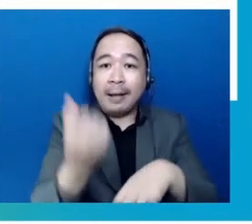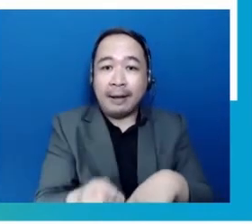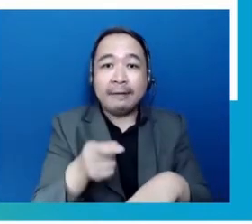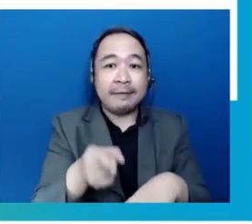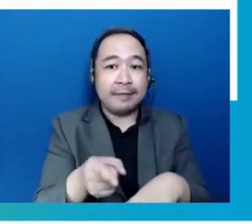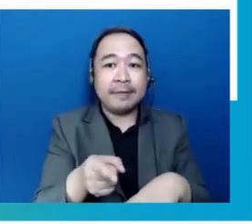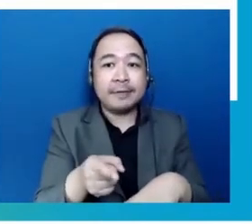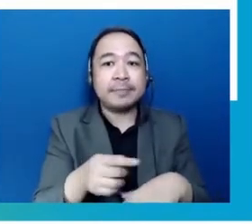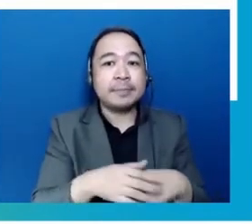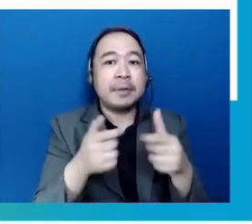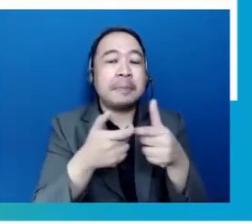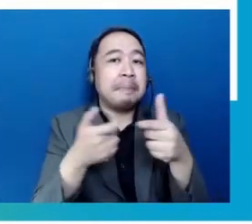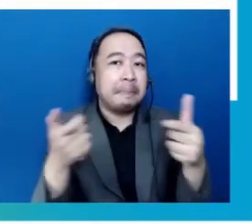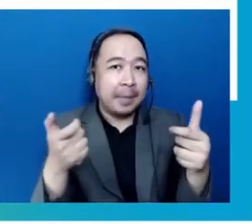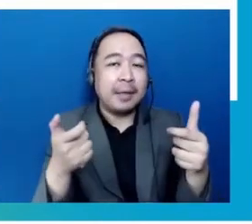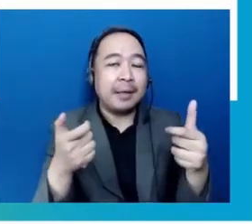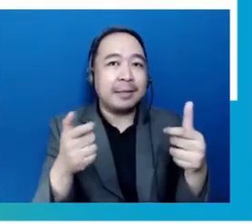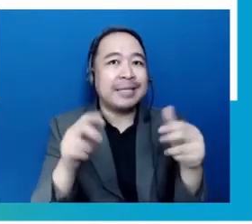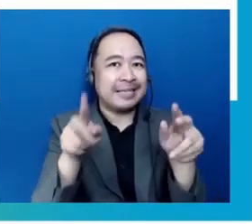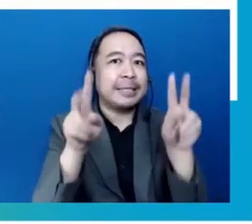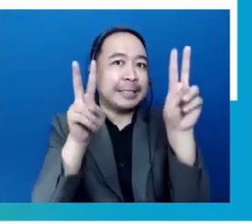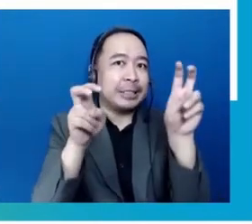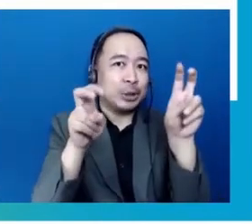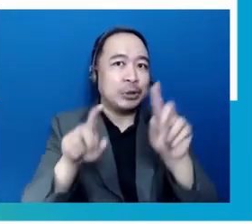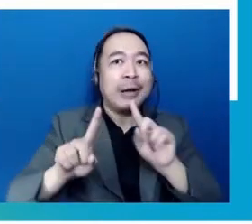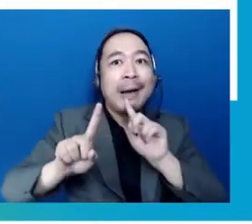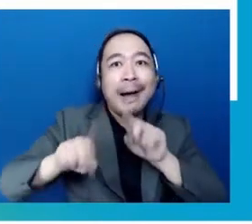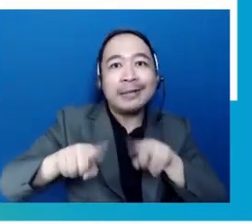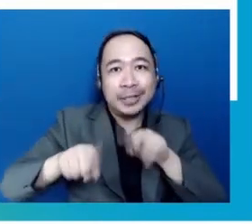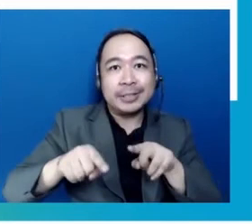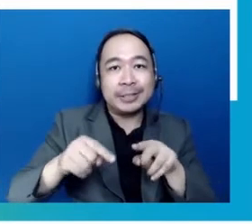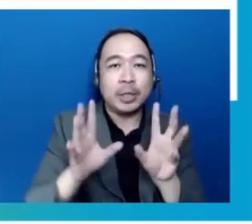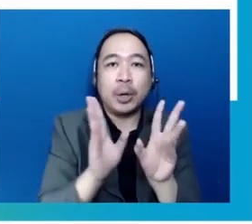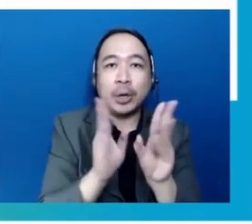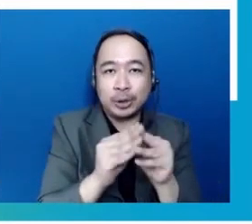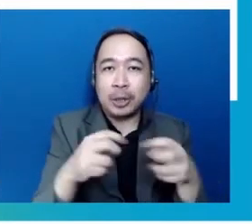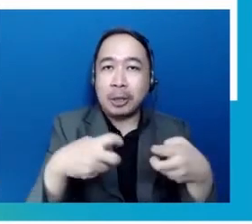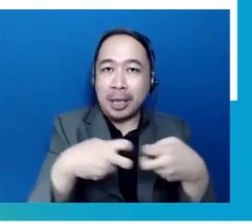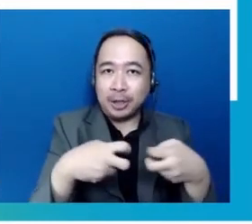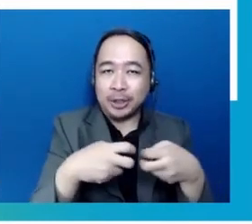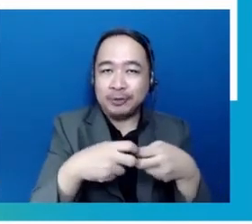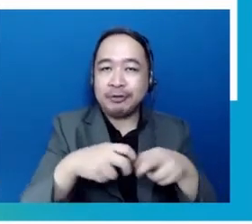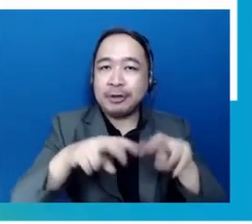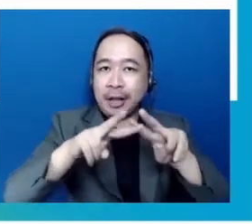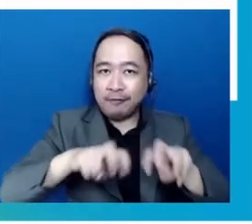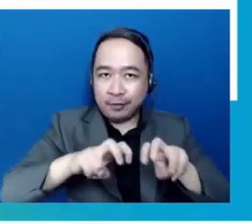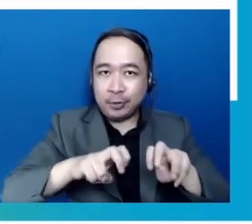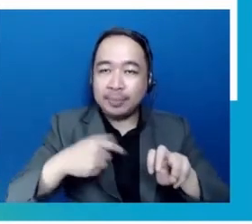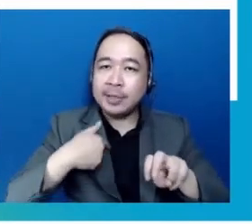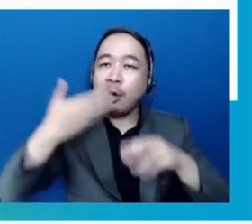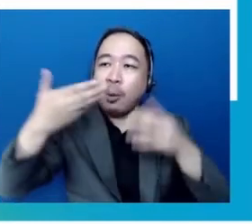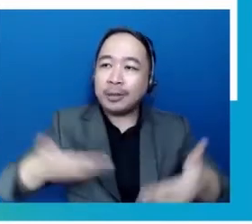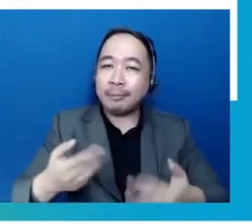large hydro. That issue will be addressed once again in the ongoing energy policy review. And I welcome the ongoing dialogue